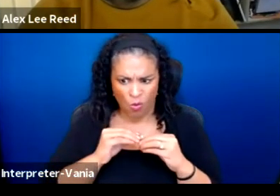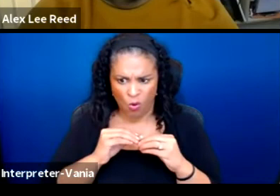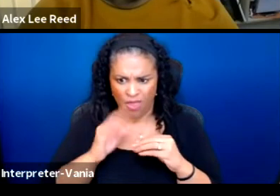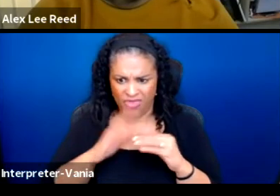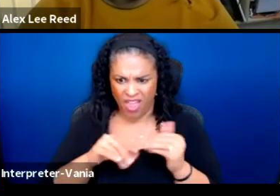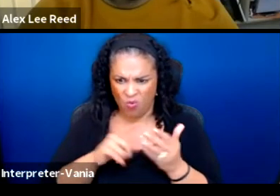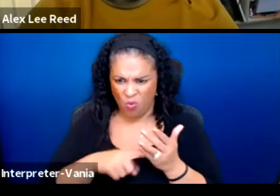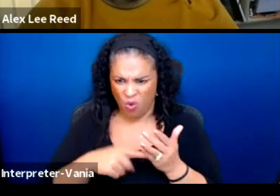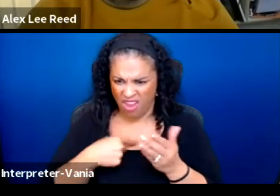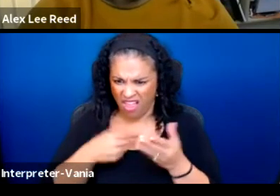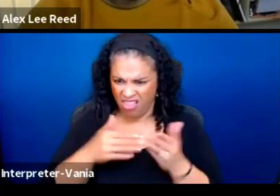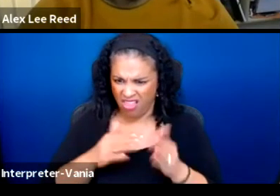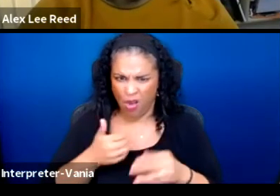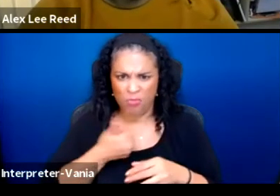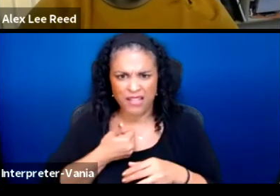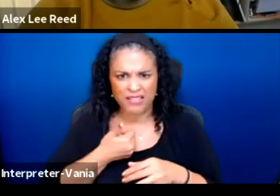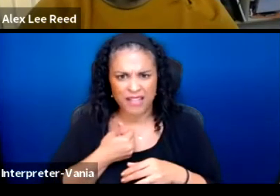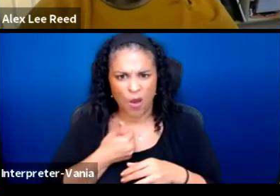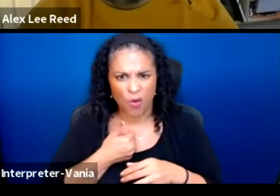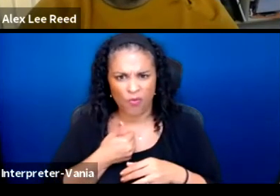allow myself to be.